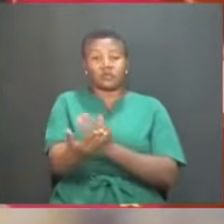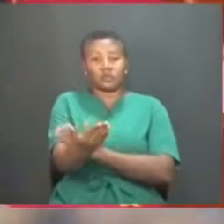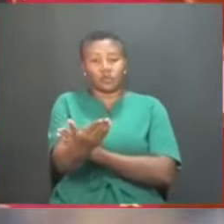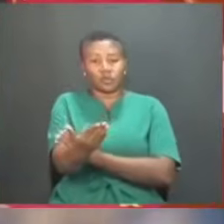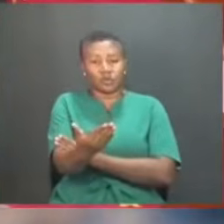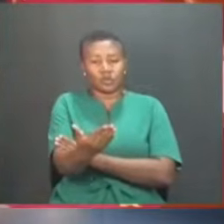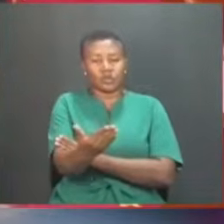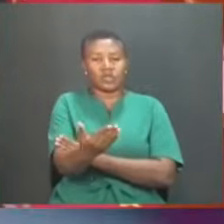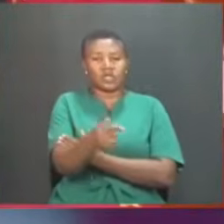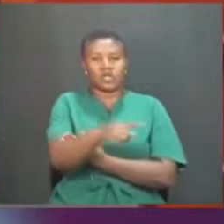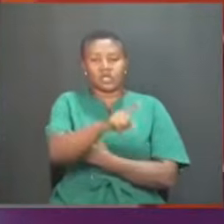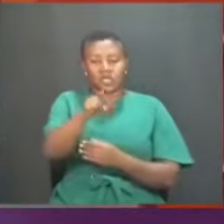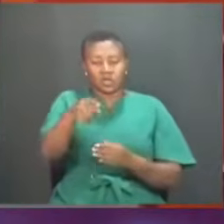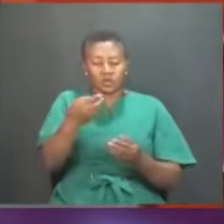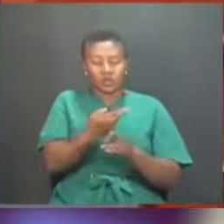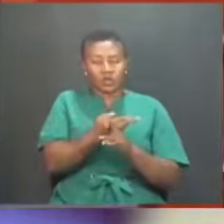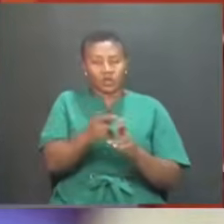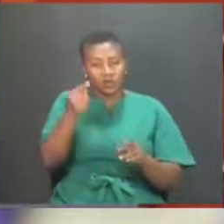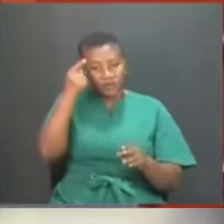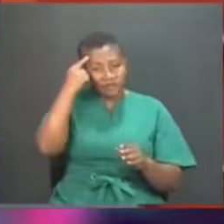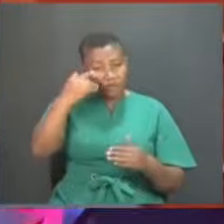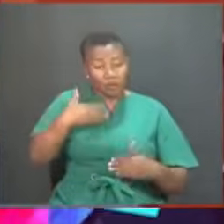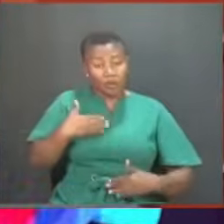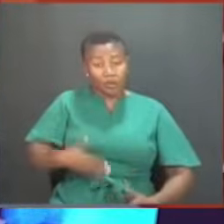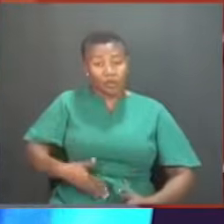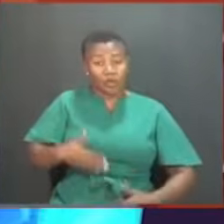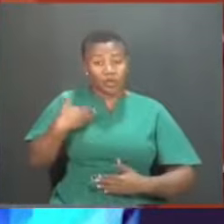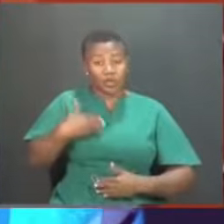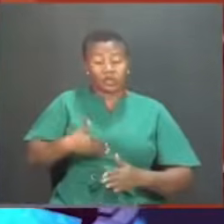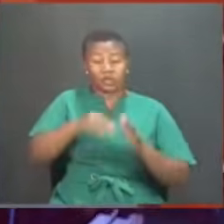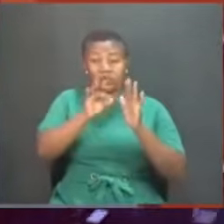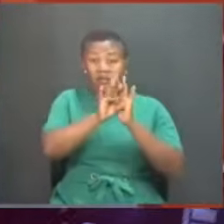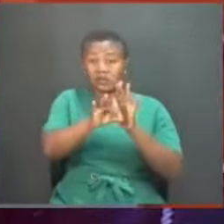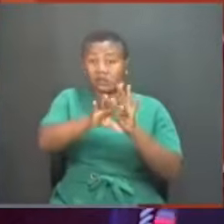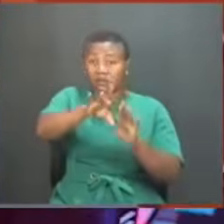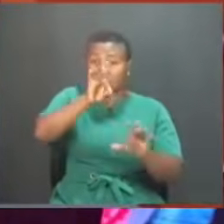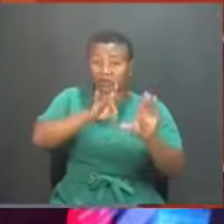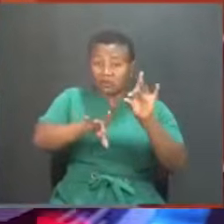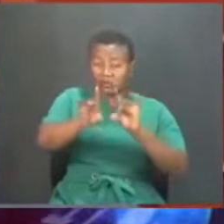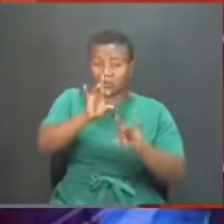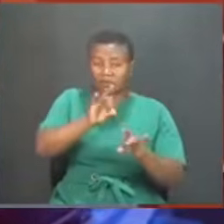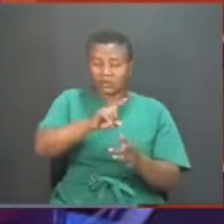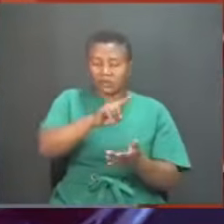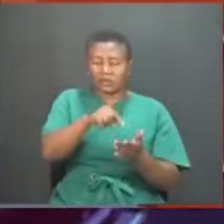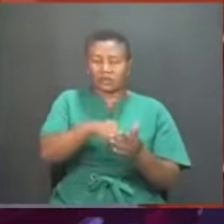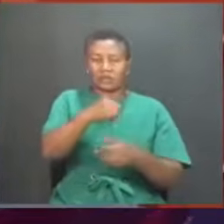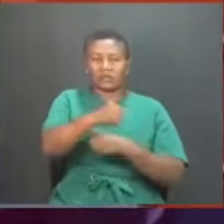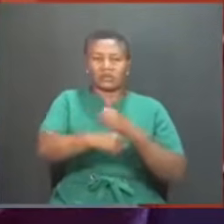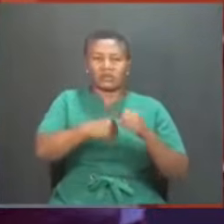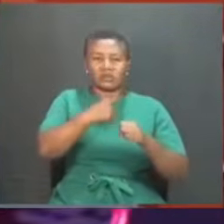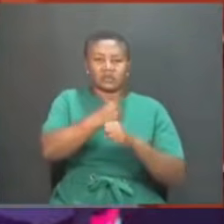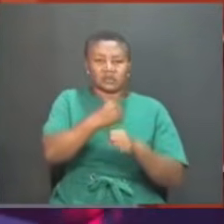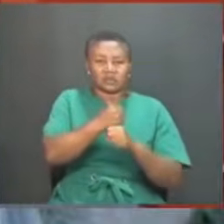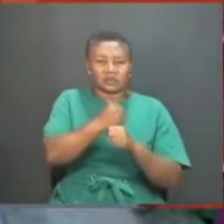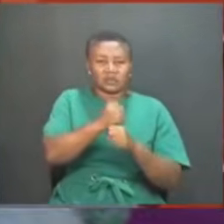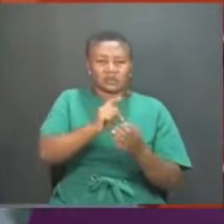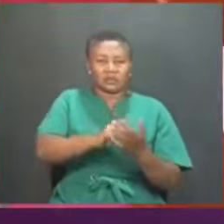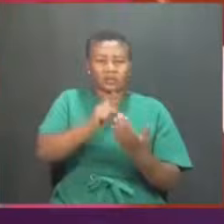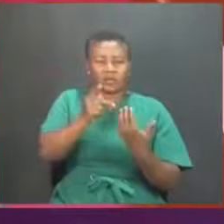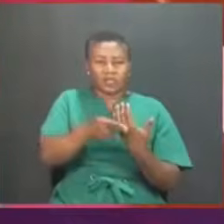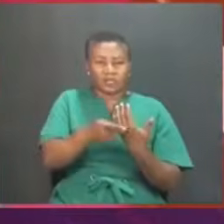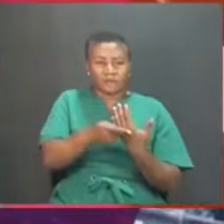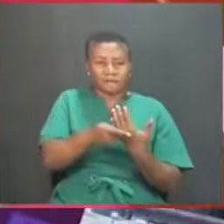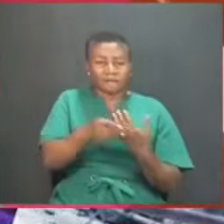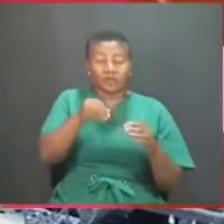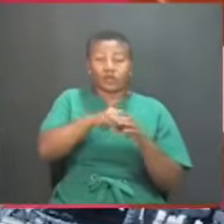body selection. Mr. Speaker, this year's recruitment exercise is being conducted simultaneously